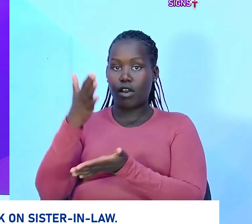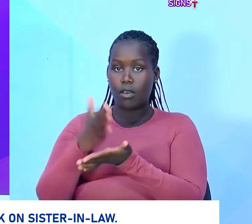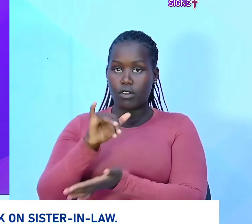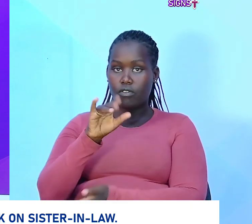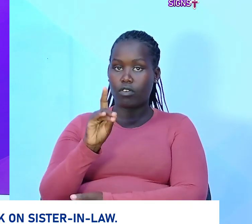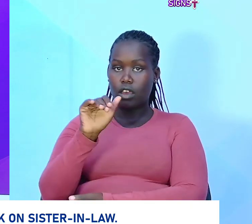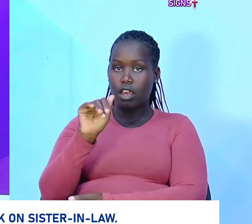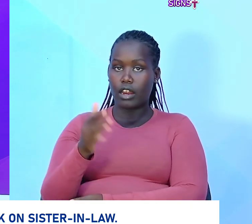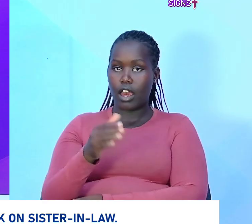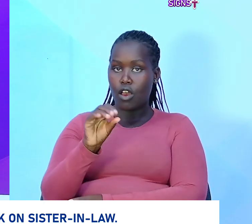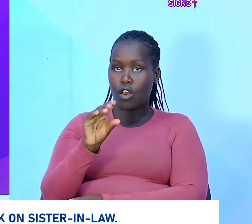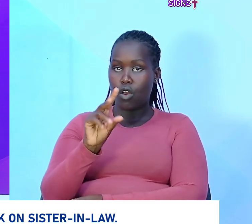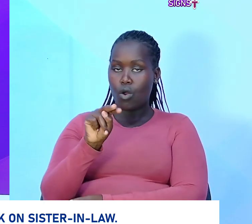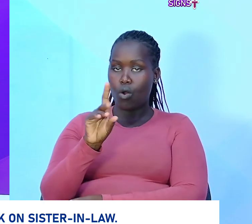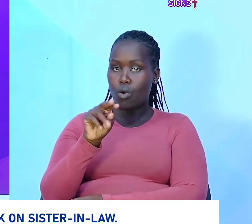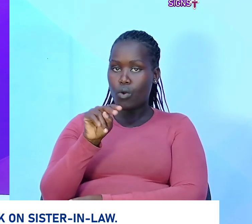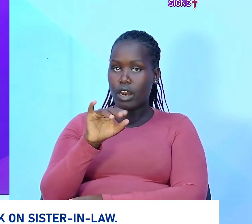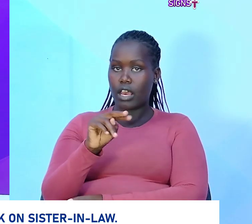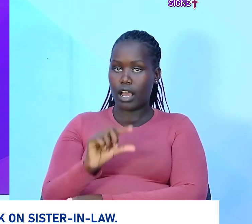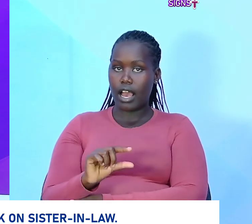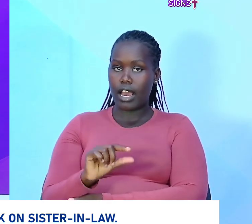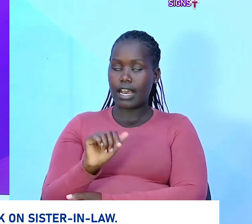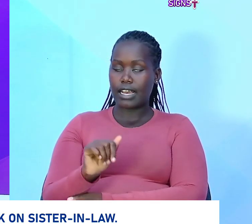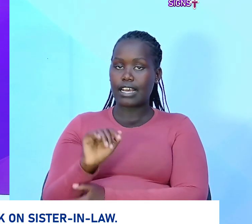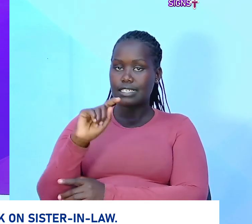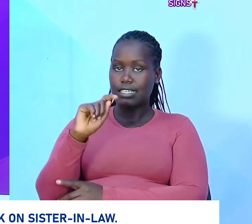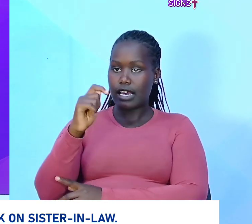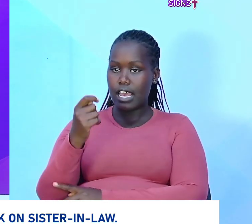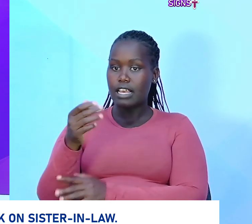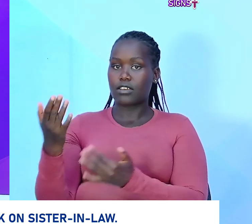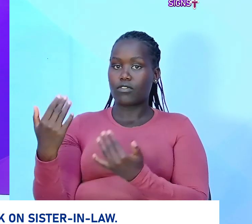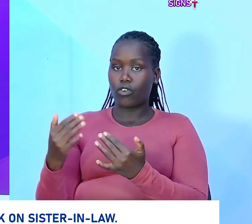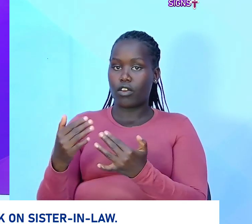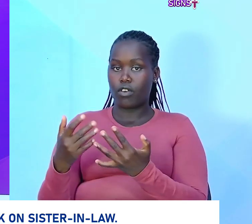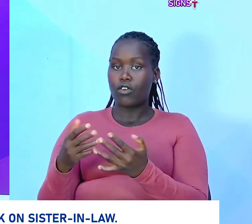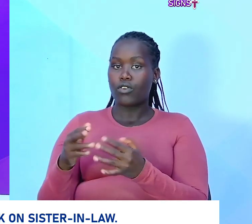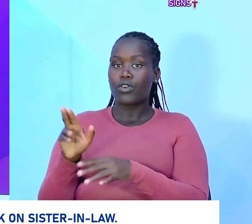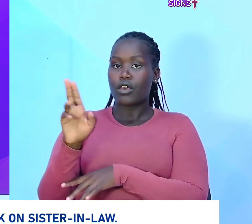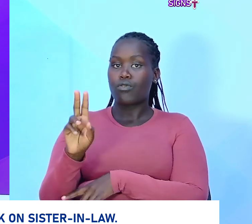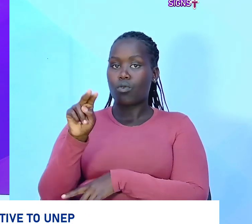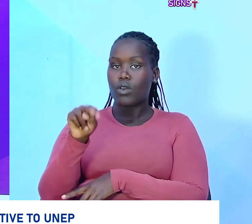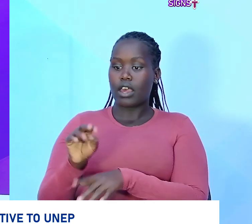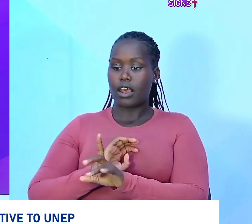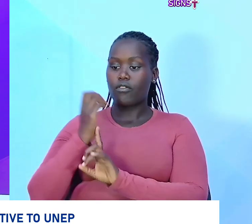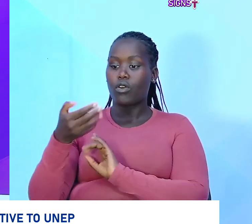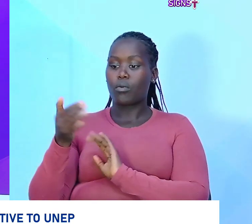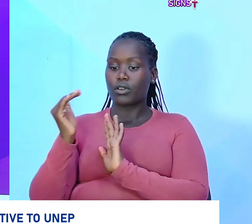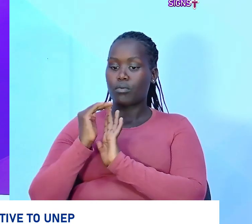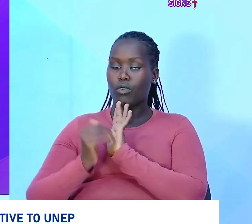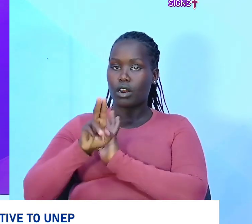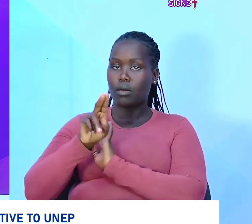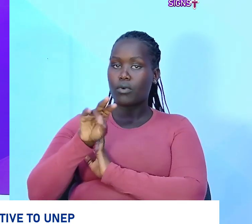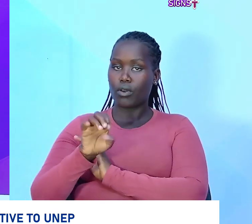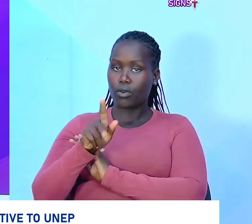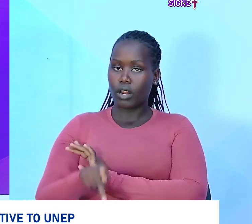Betty Odinga as Kenya's permanent representative to the United Nations Environment Programme, UNEP.